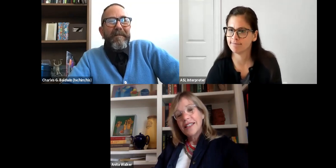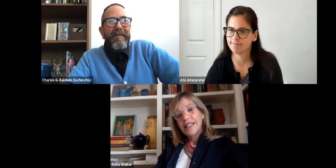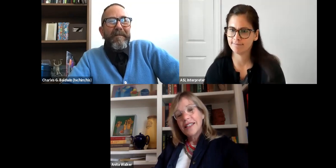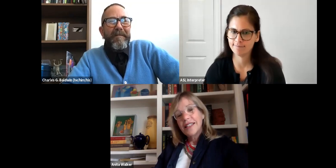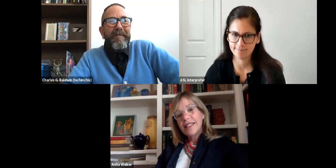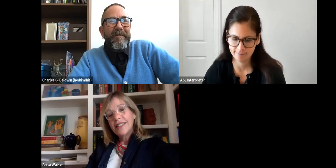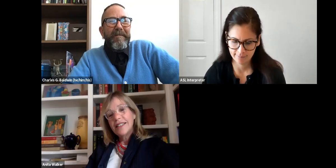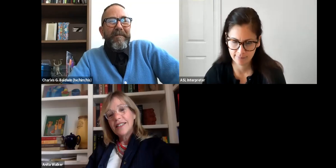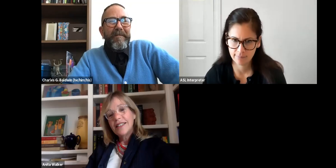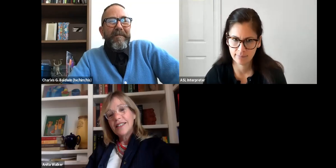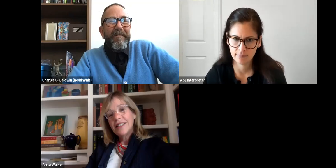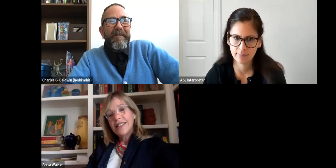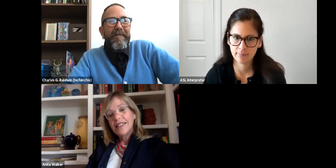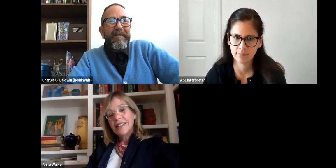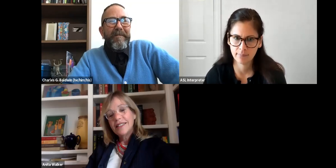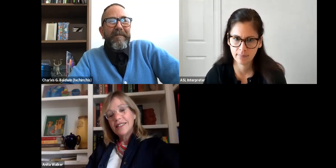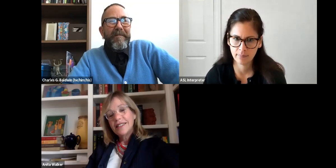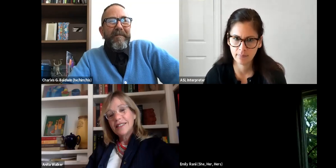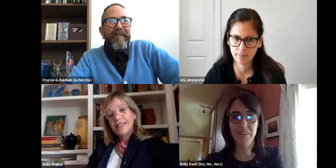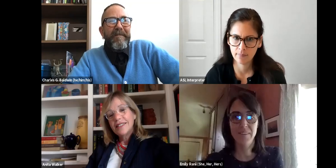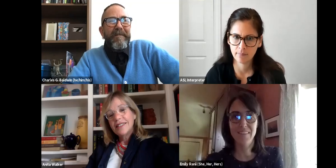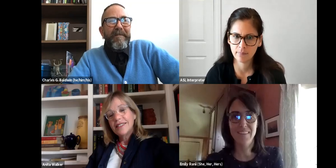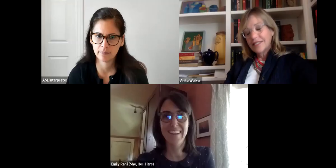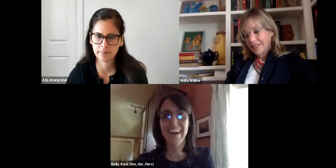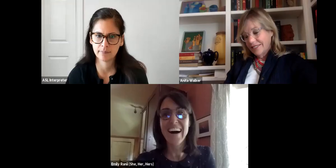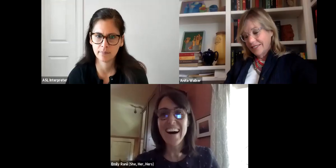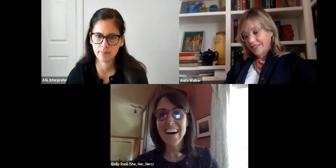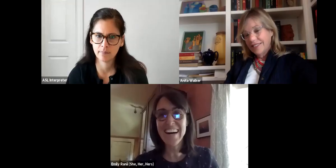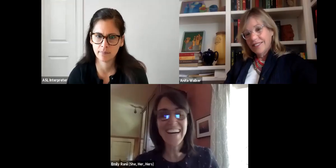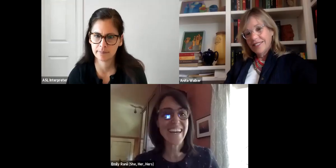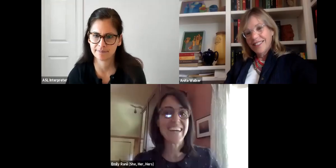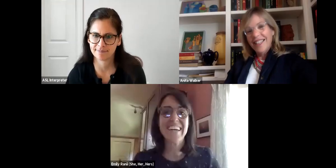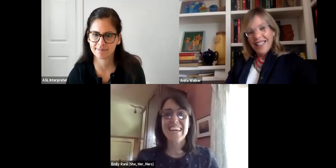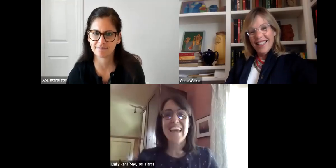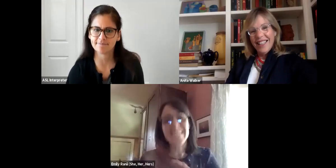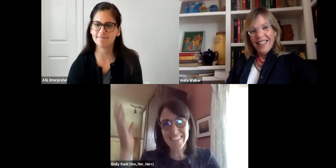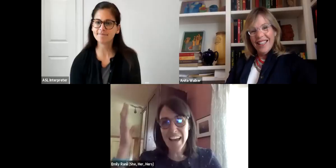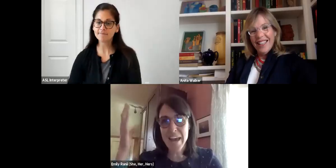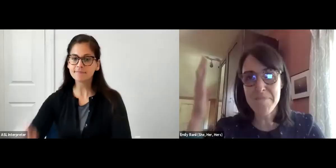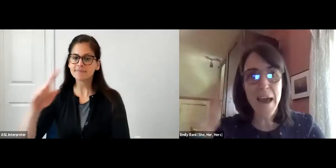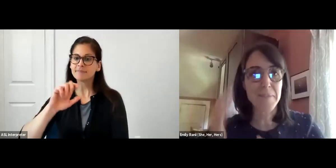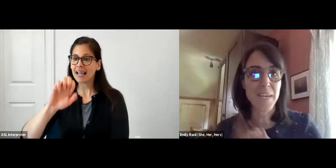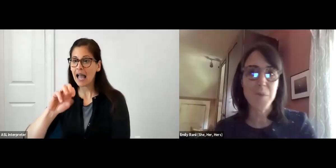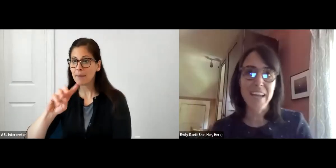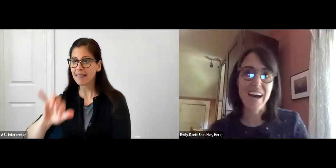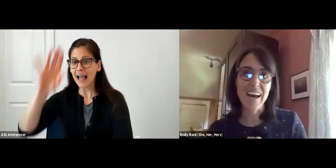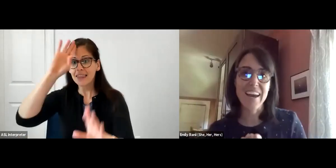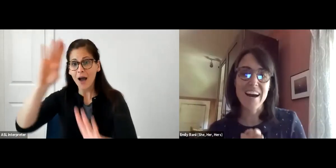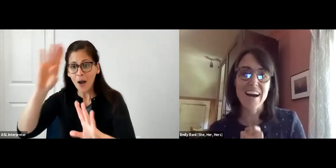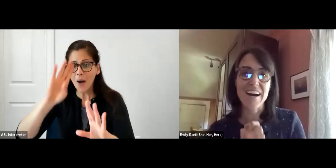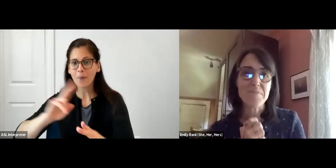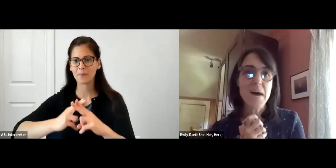Hi, Yes, I am Emily